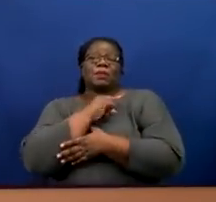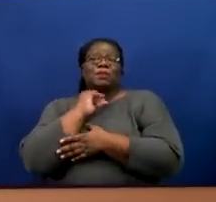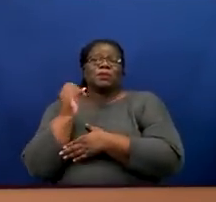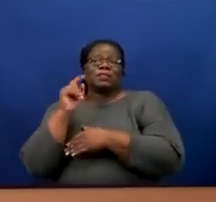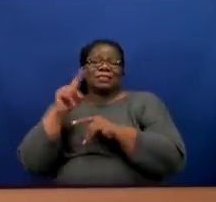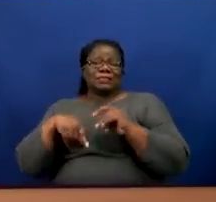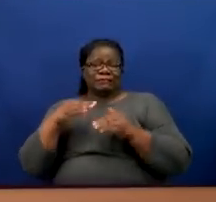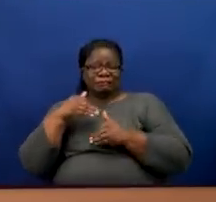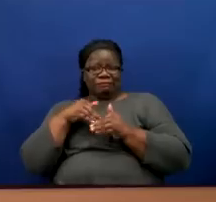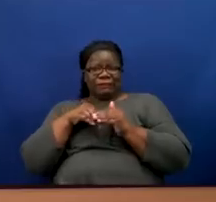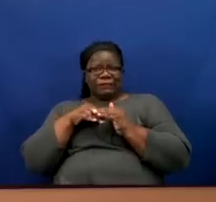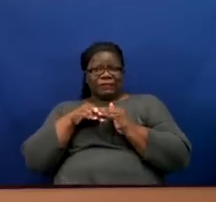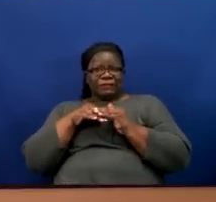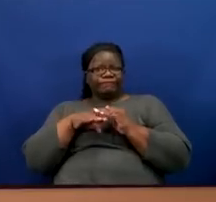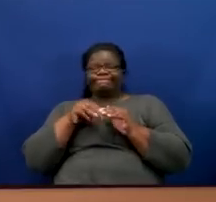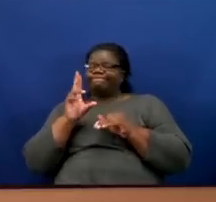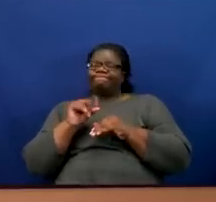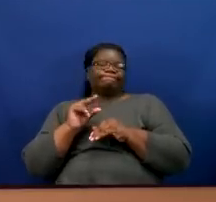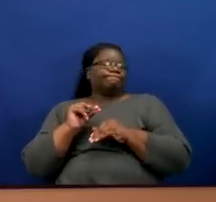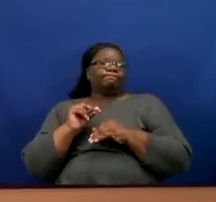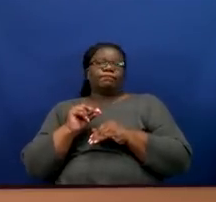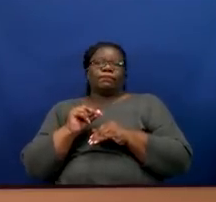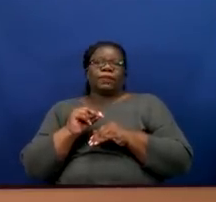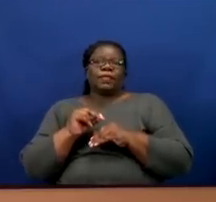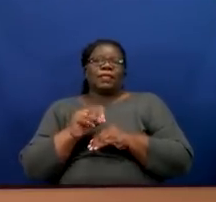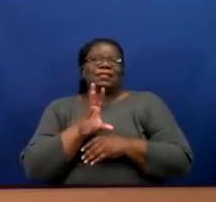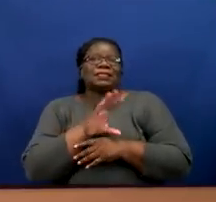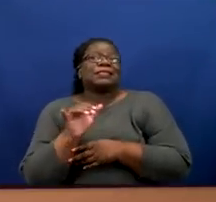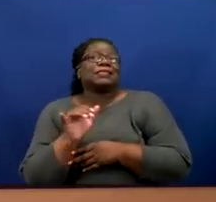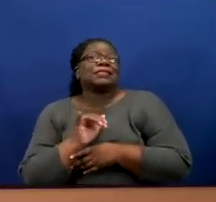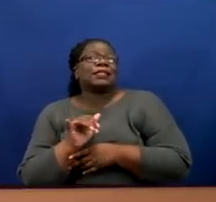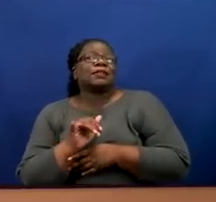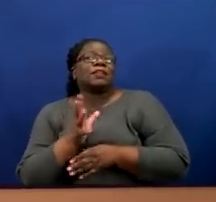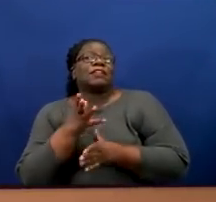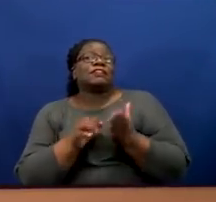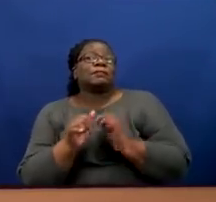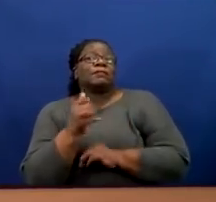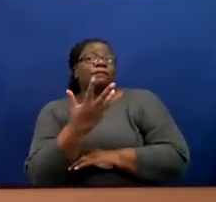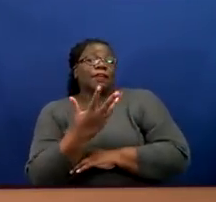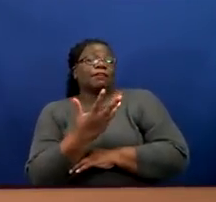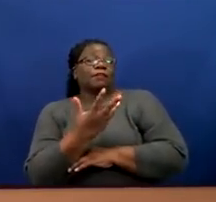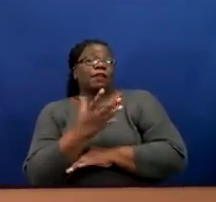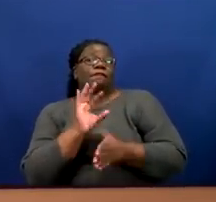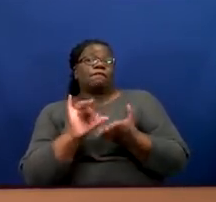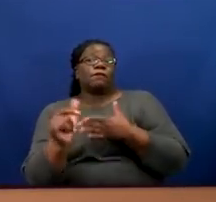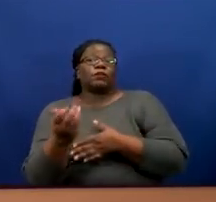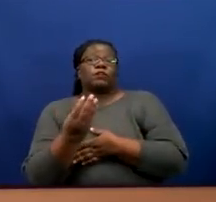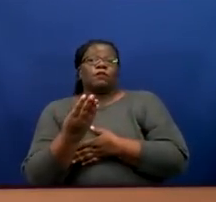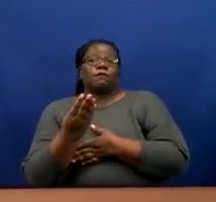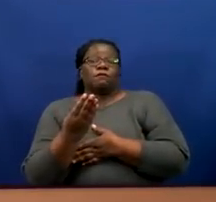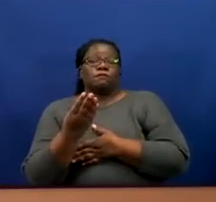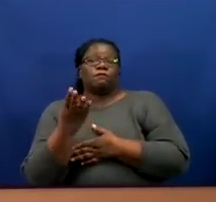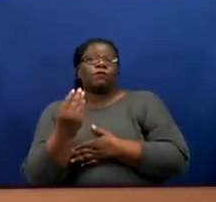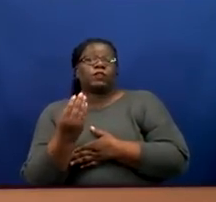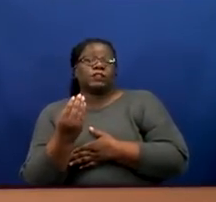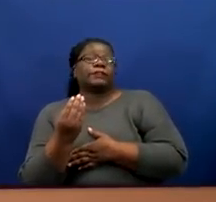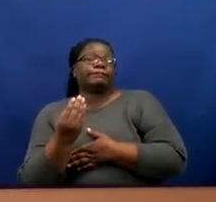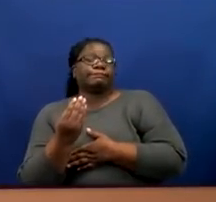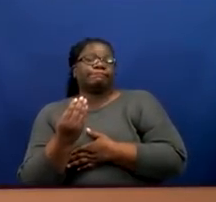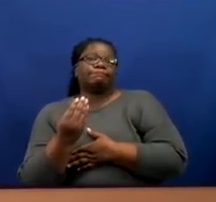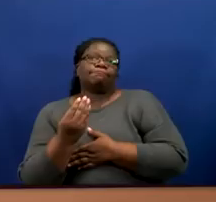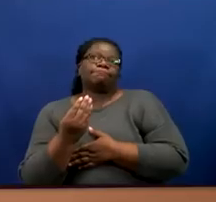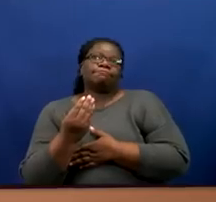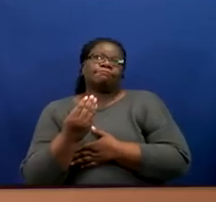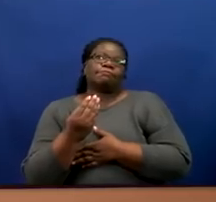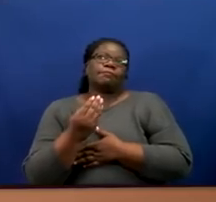even enter into the temple. It is reminiscent, isn't it, of chapter 5 at verse 14. For in chapter 5, verse